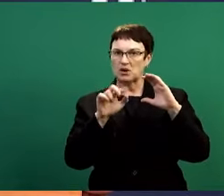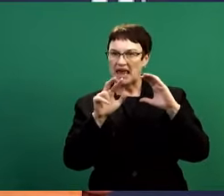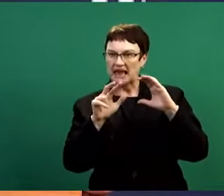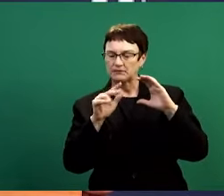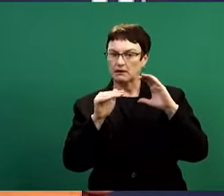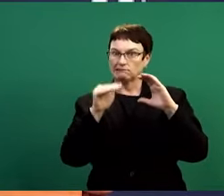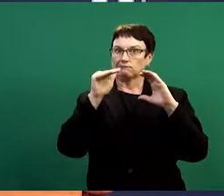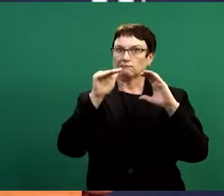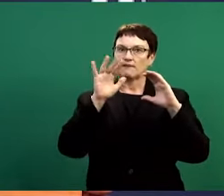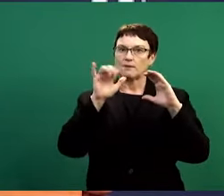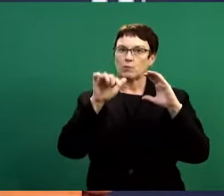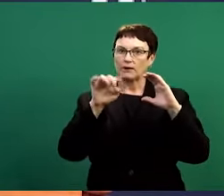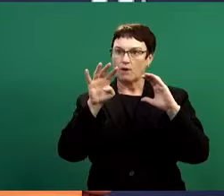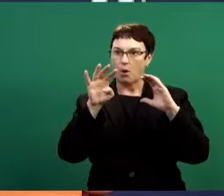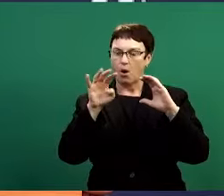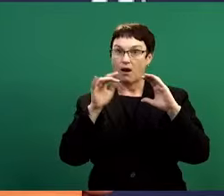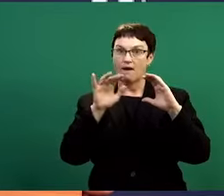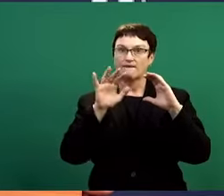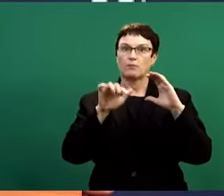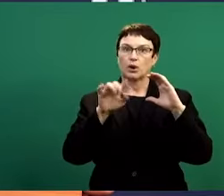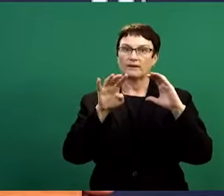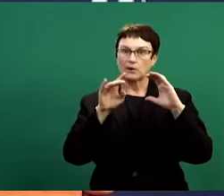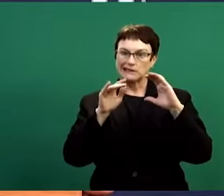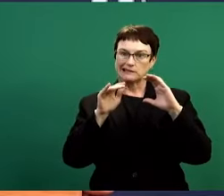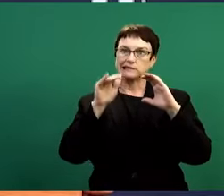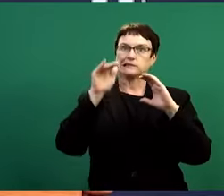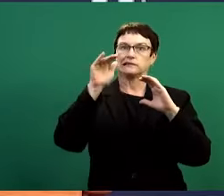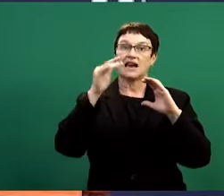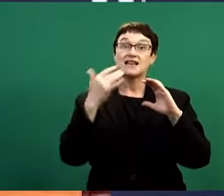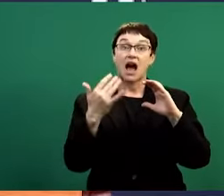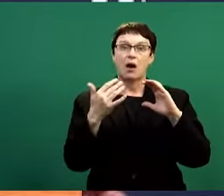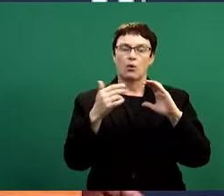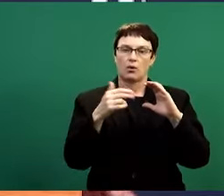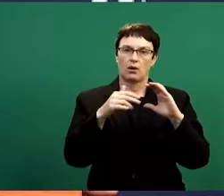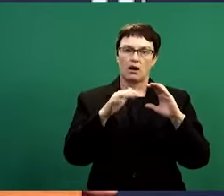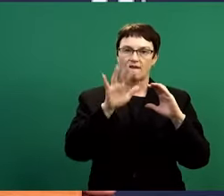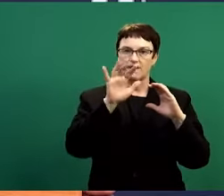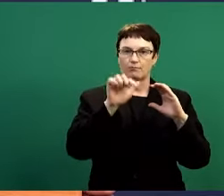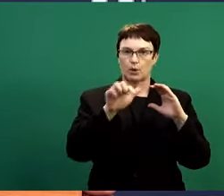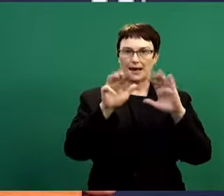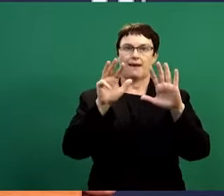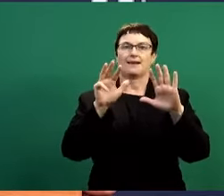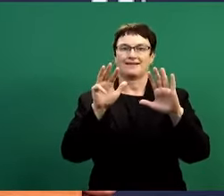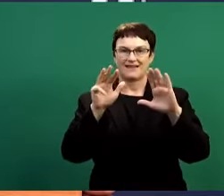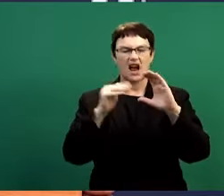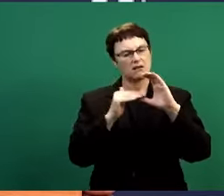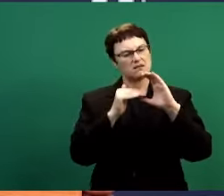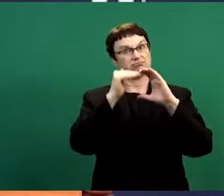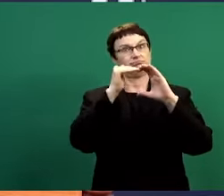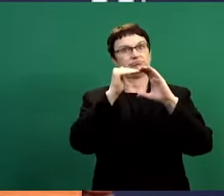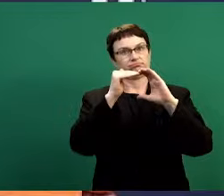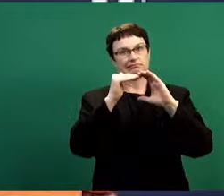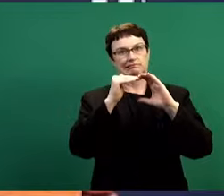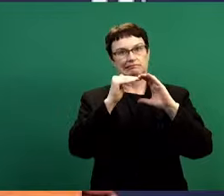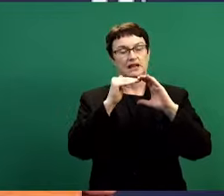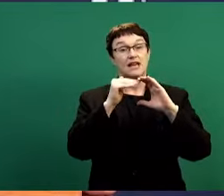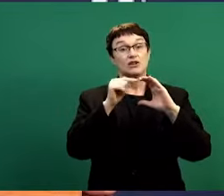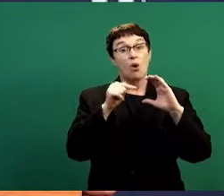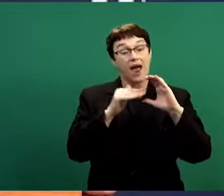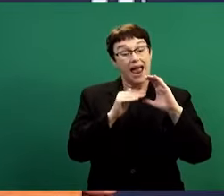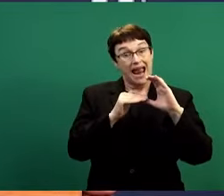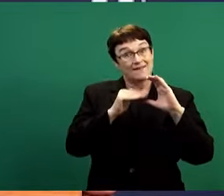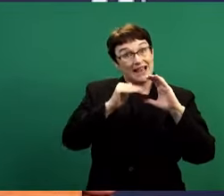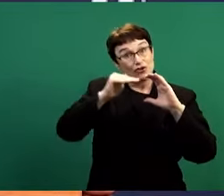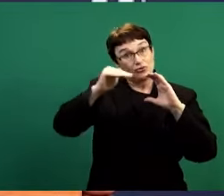to 5.4, from 5.4 to now 5.9. The inflation outcome